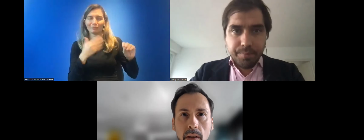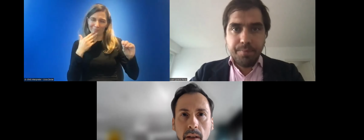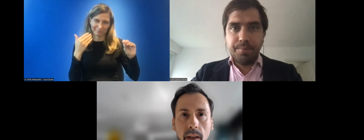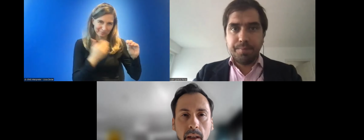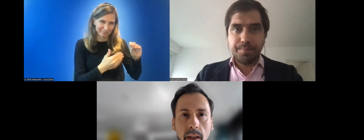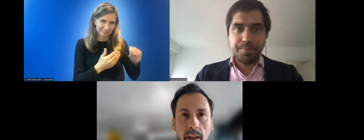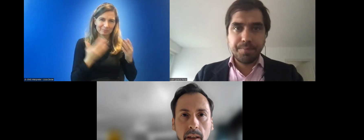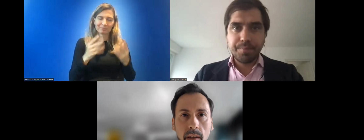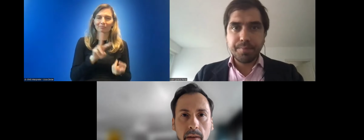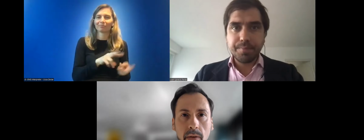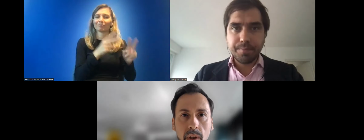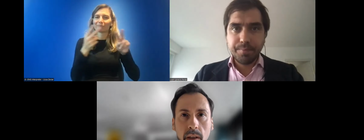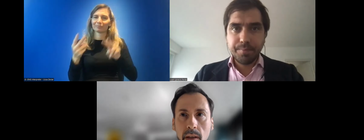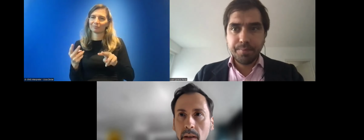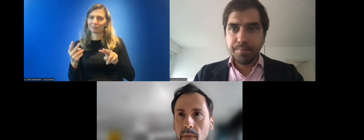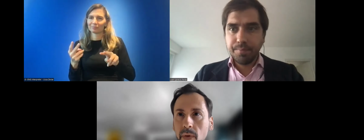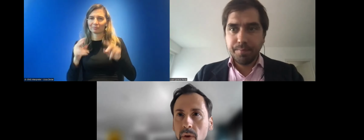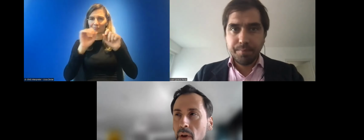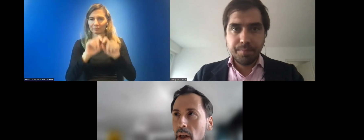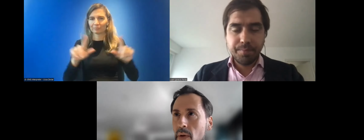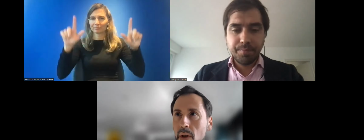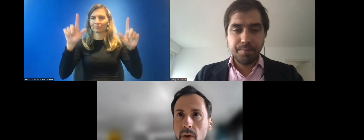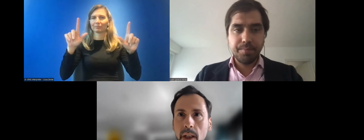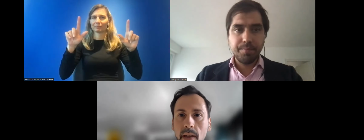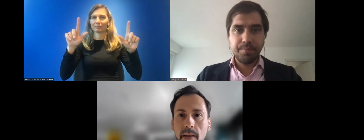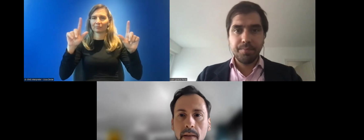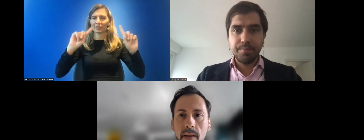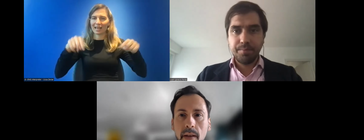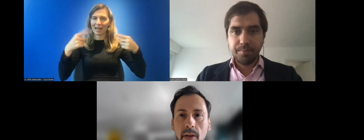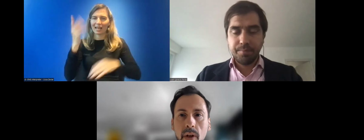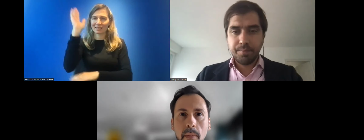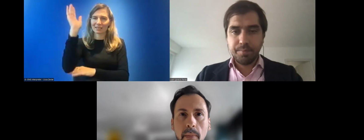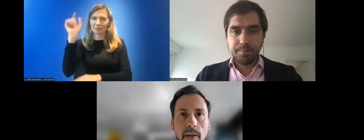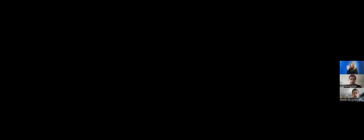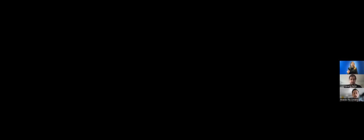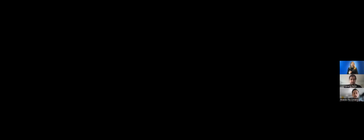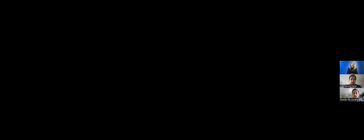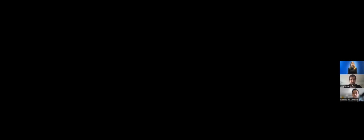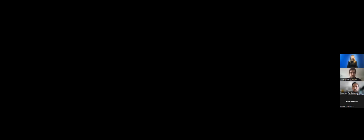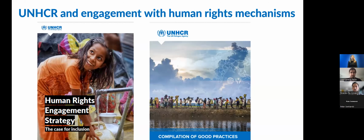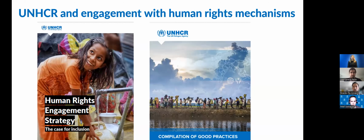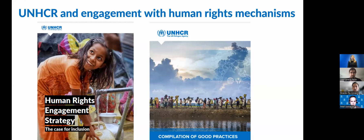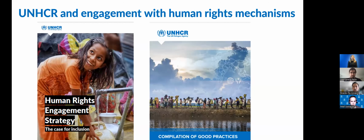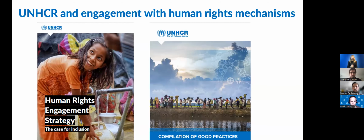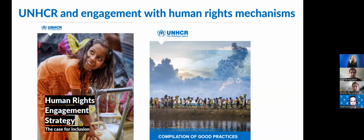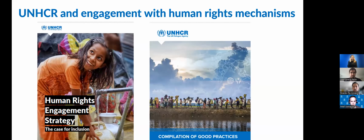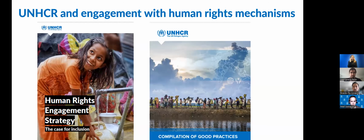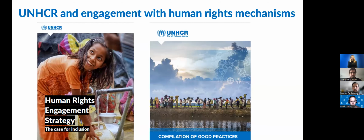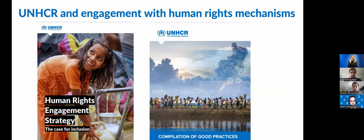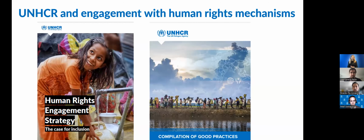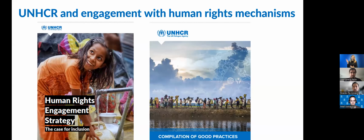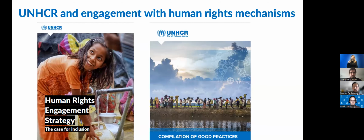share the screen for our next colleague, Peter, from the Human